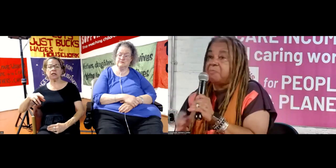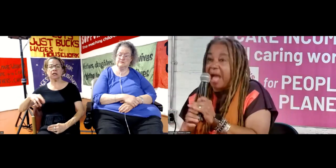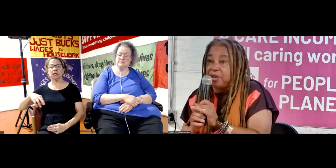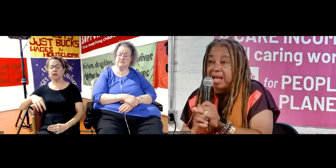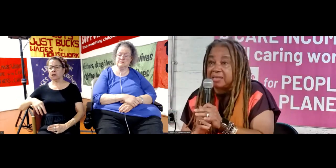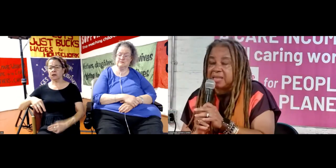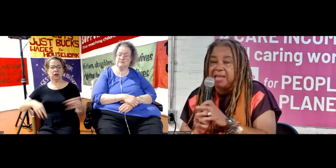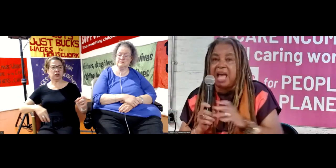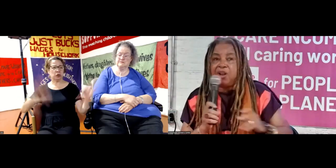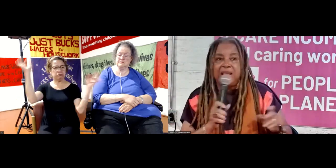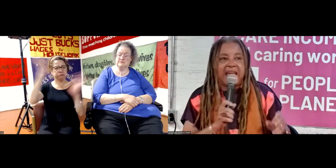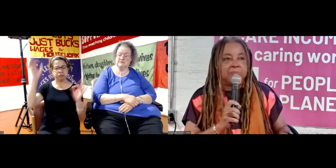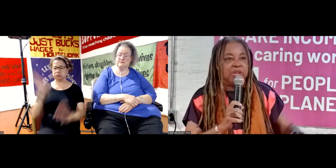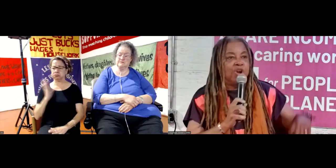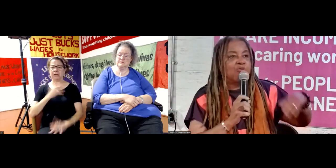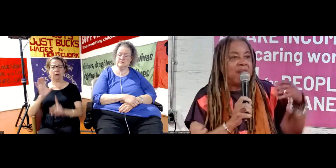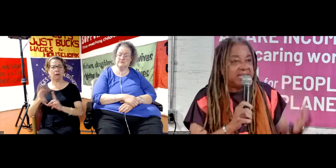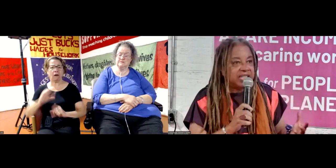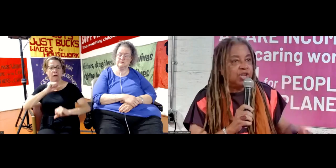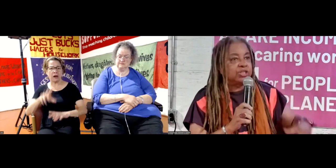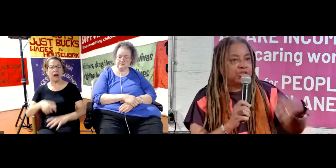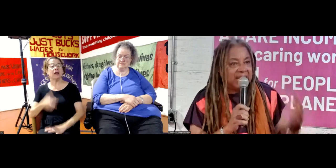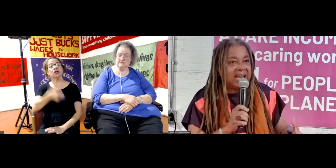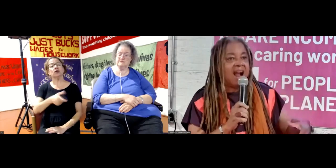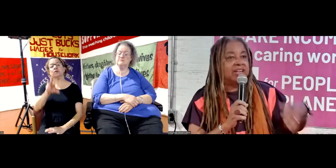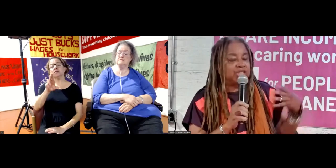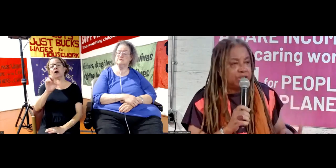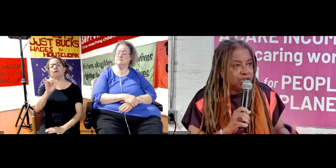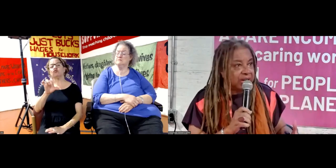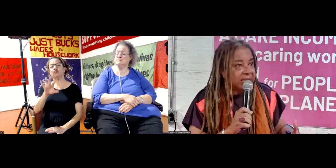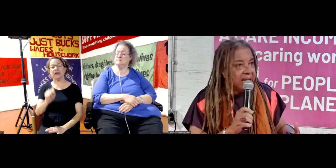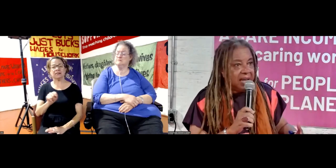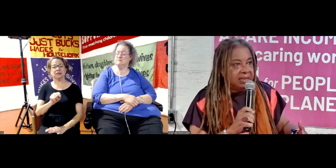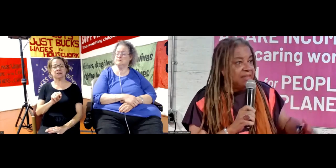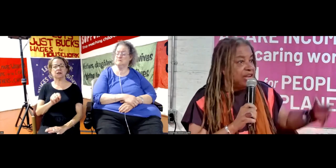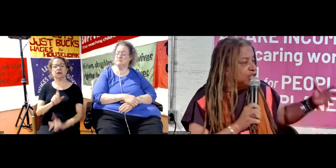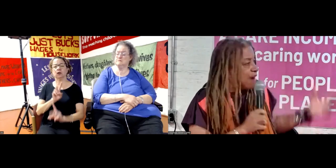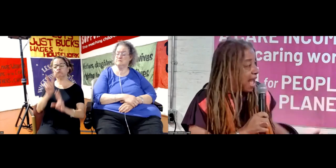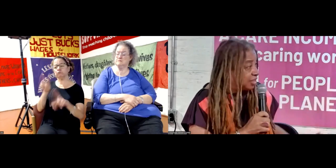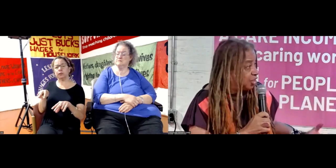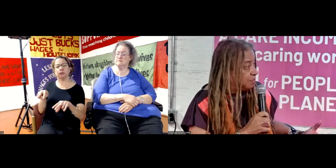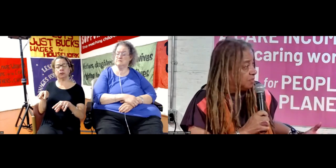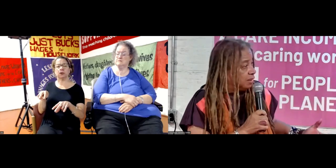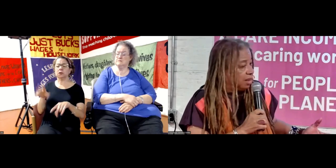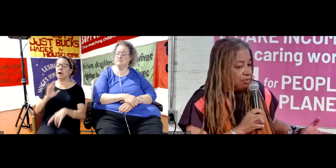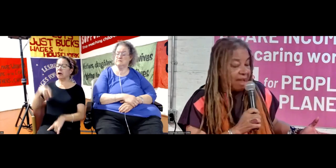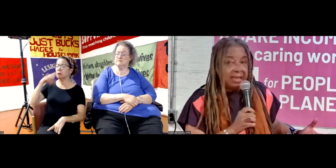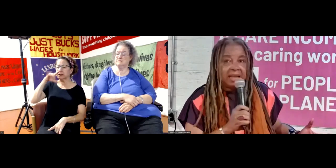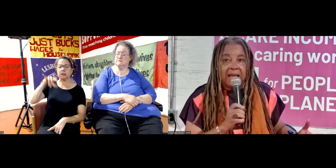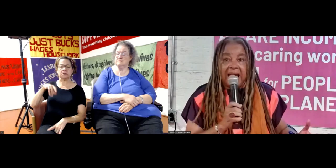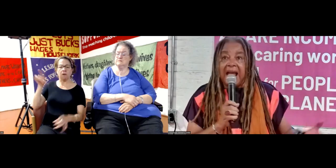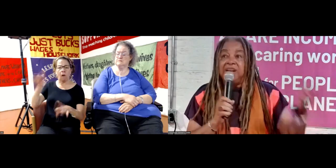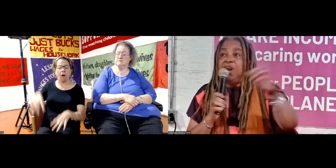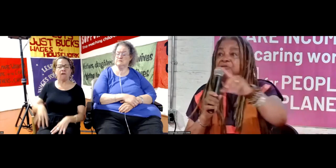anything about us. Not only that, but you're racist. You're treating our children like they're trash,